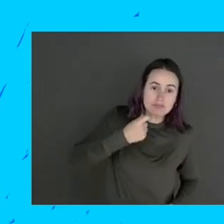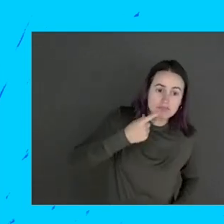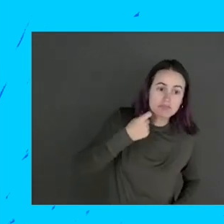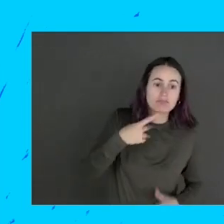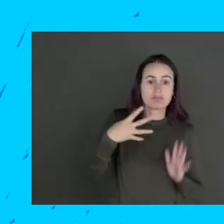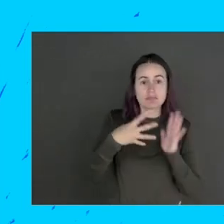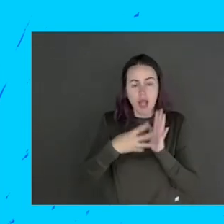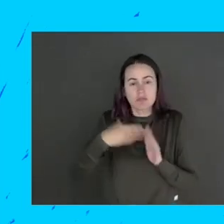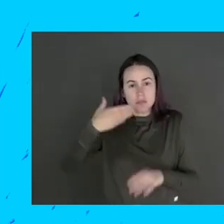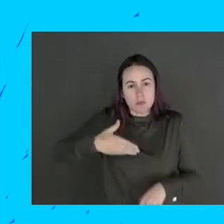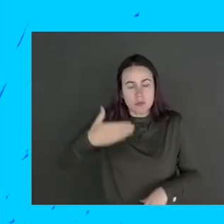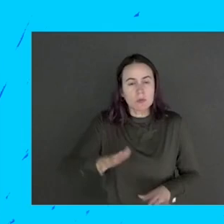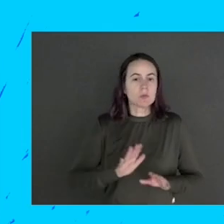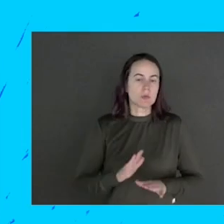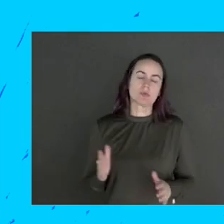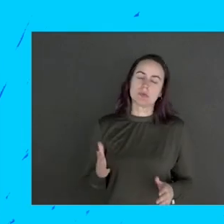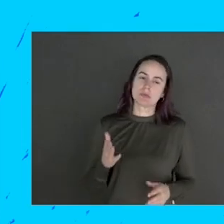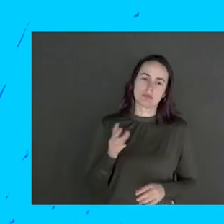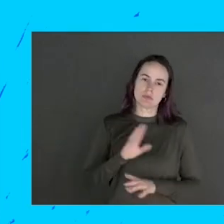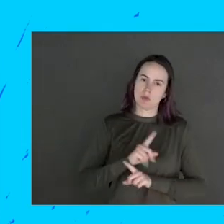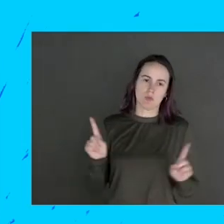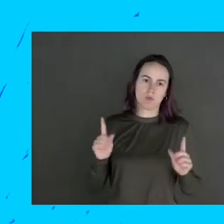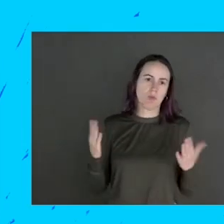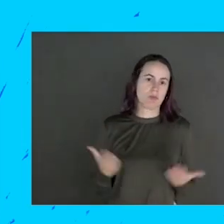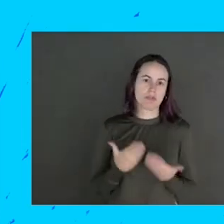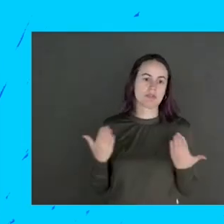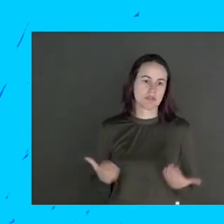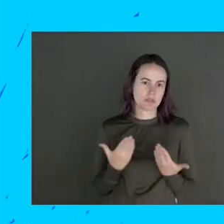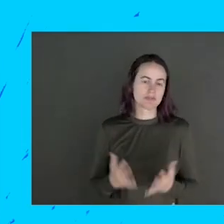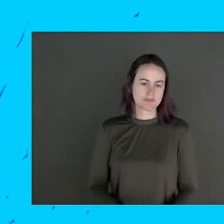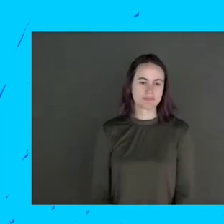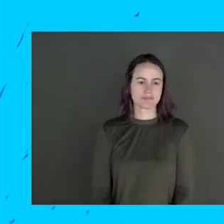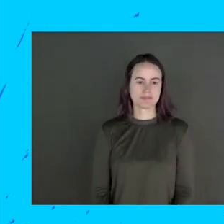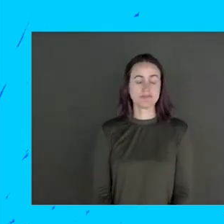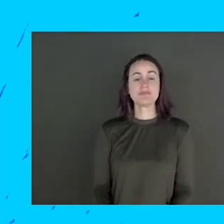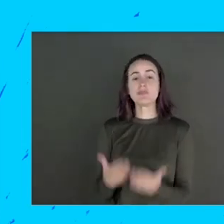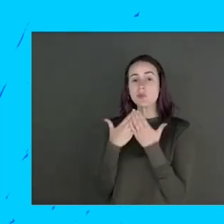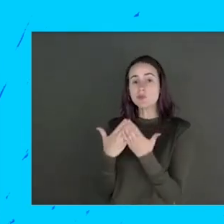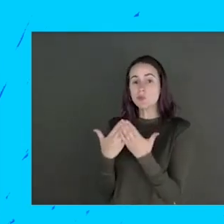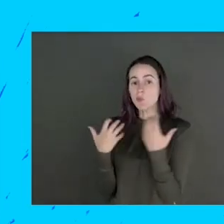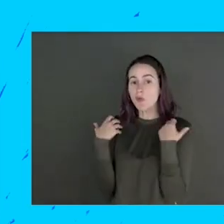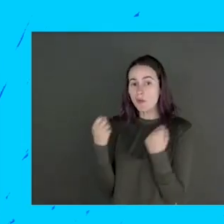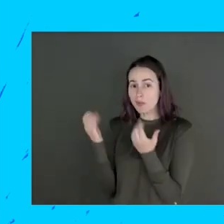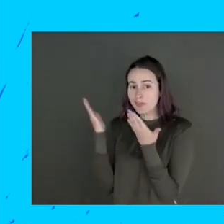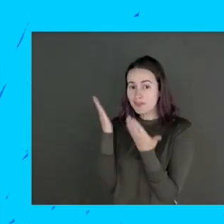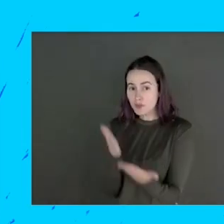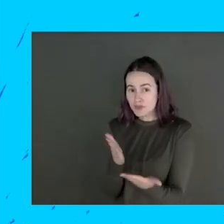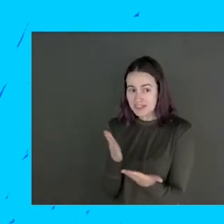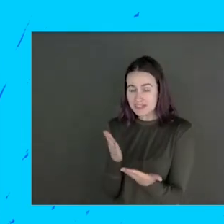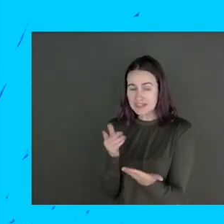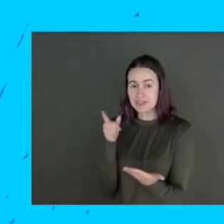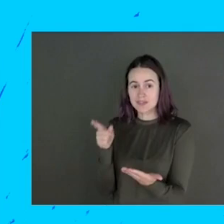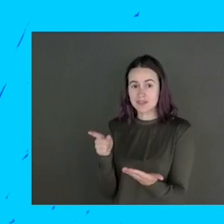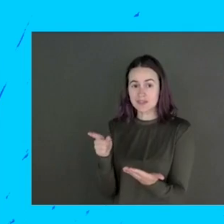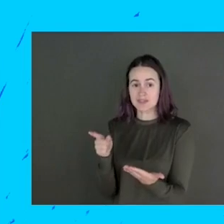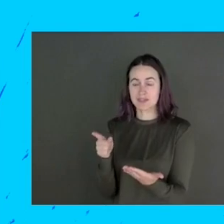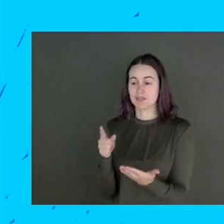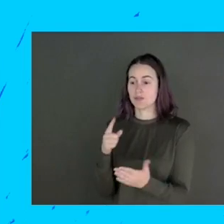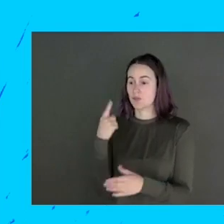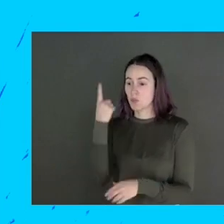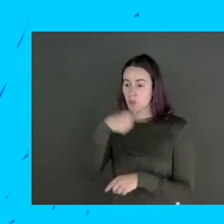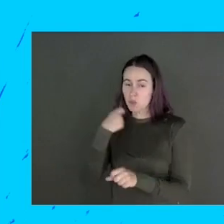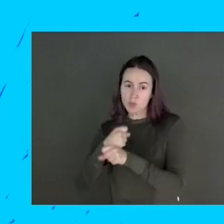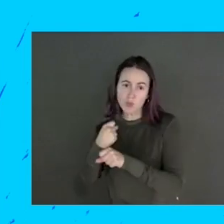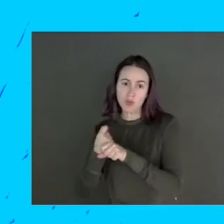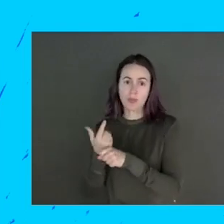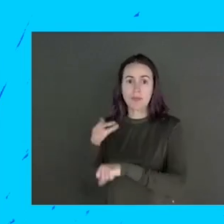aspect of what happens in schools is around school health services. And we need to make sure that school health personnel, they